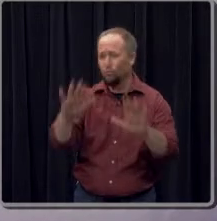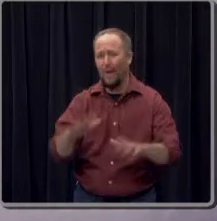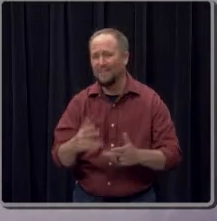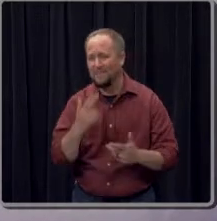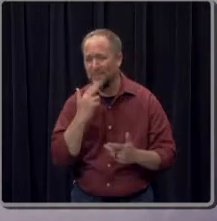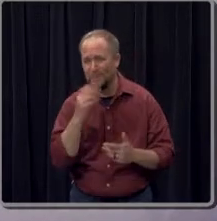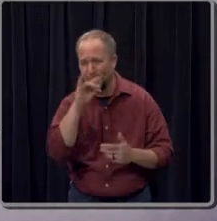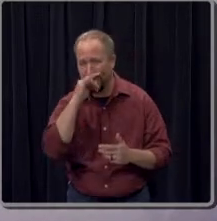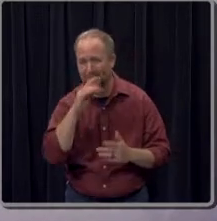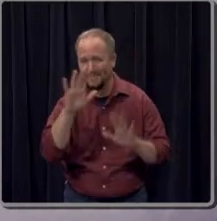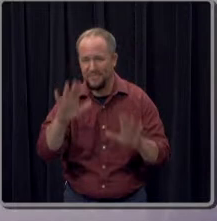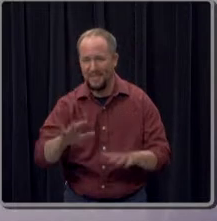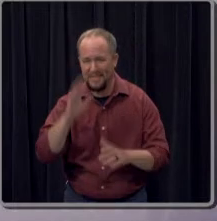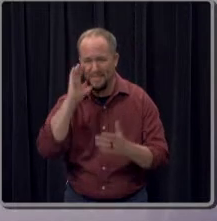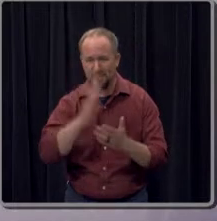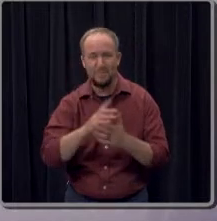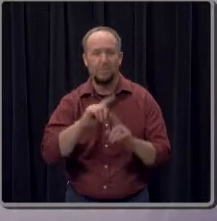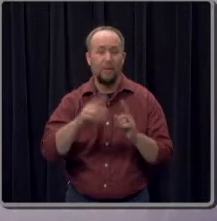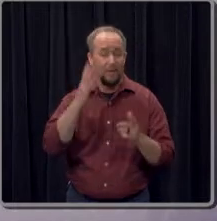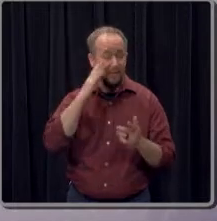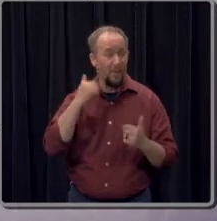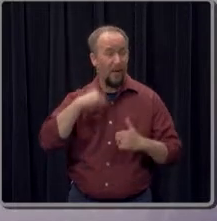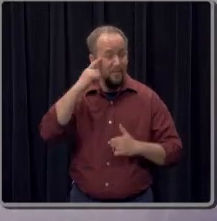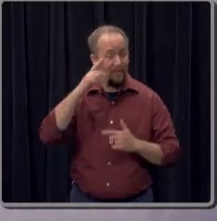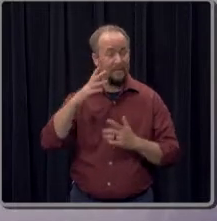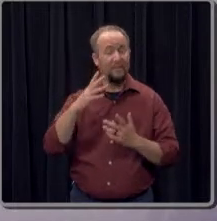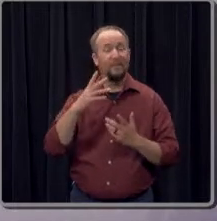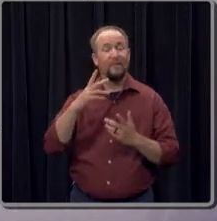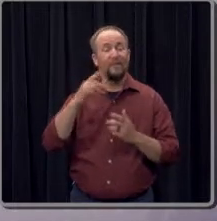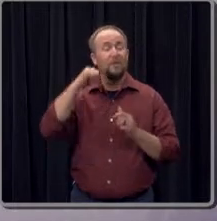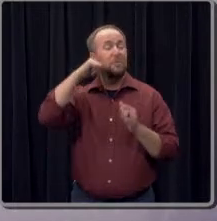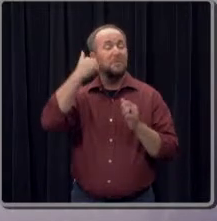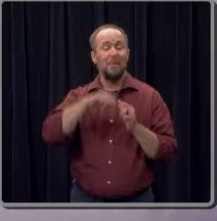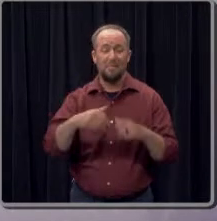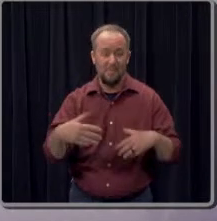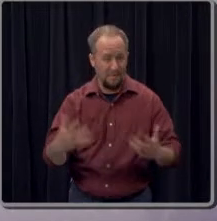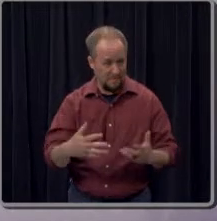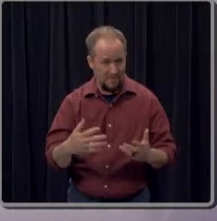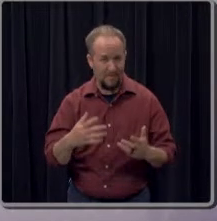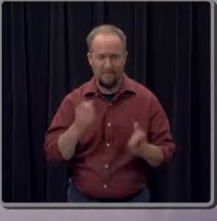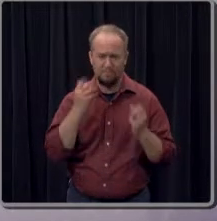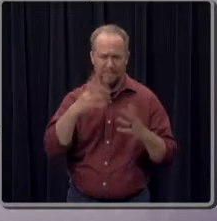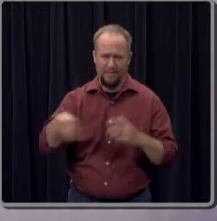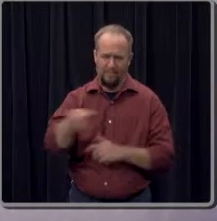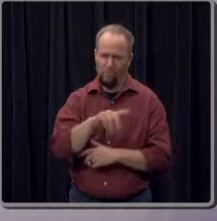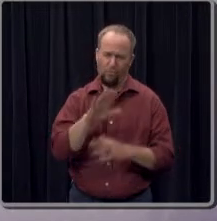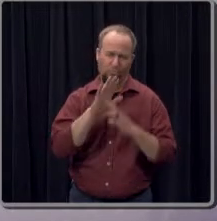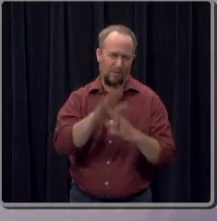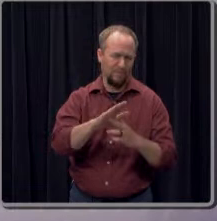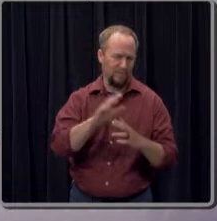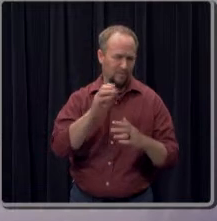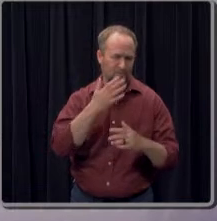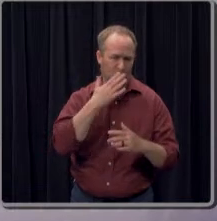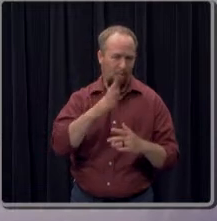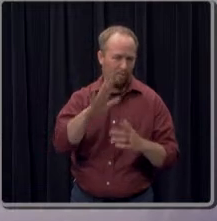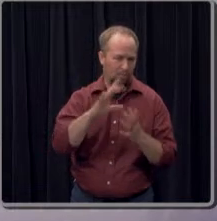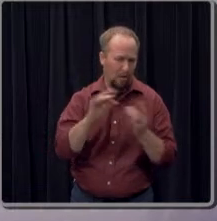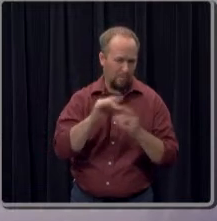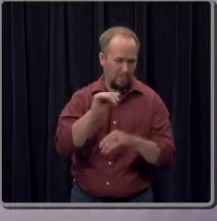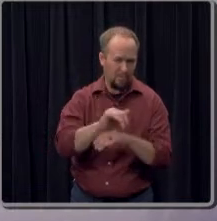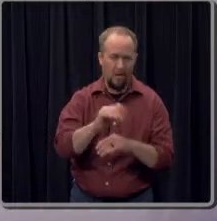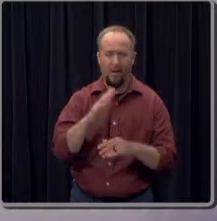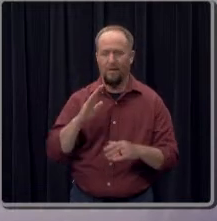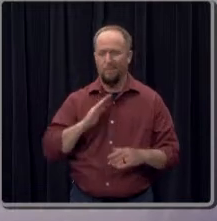a fantastic picture. But I think the reminder here is that, and so many of you represented this so well in your comments tonight as